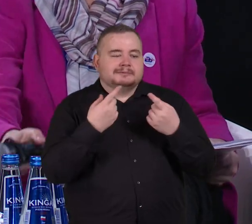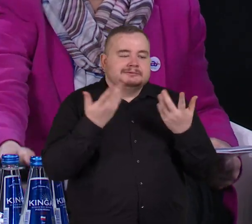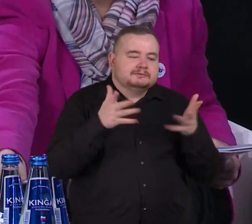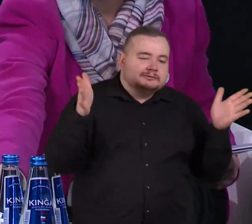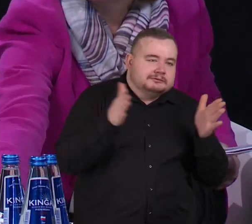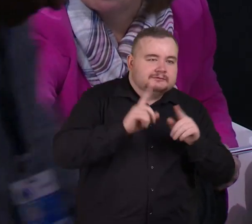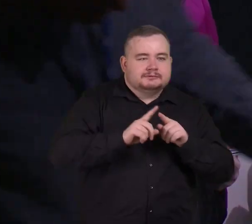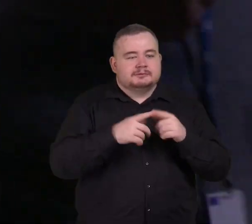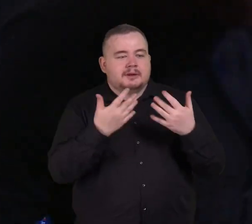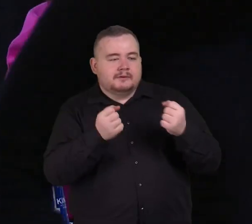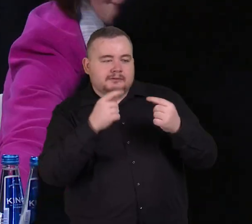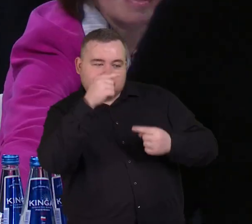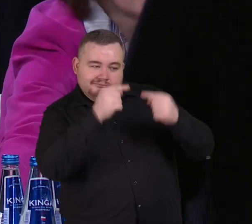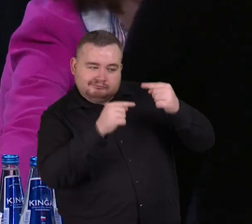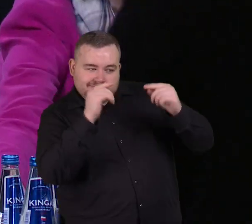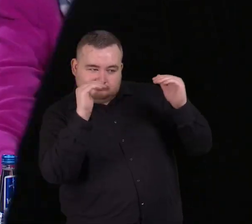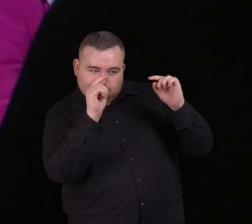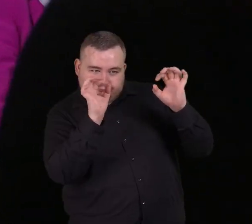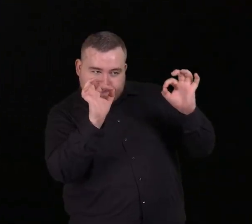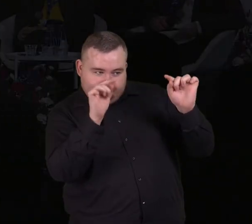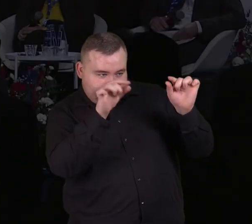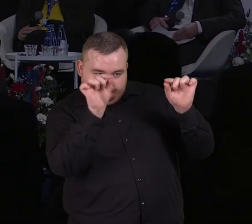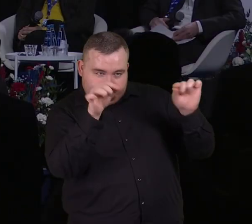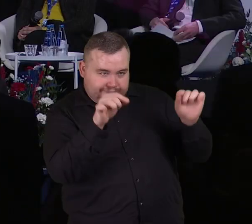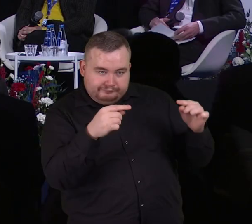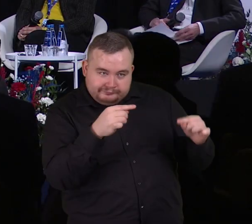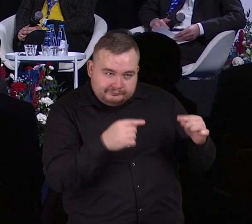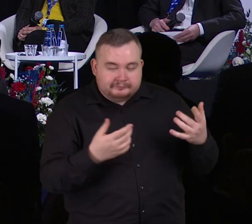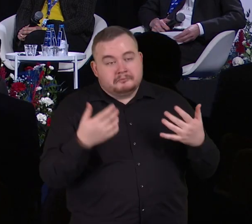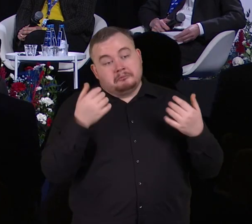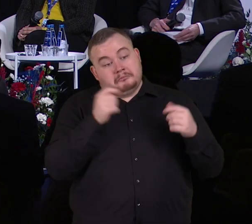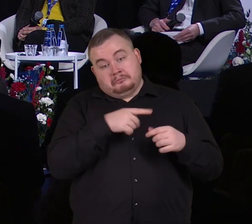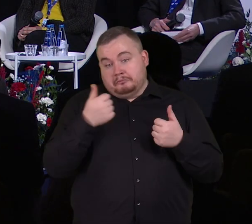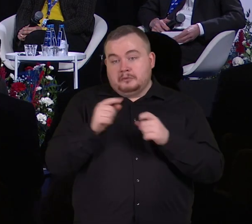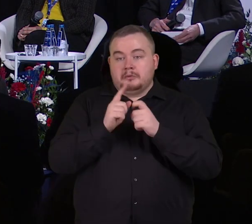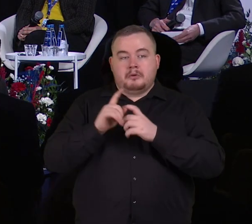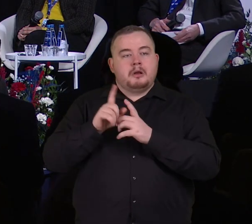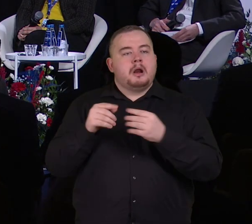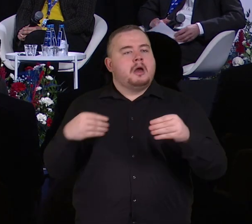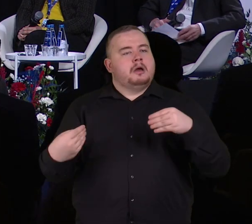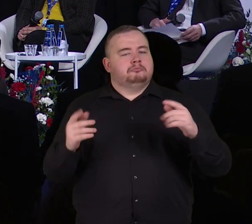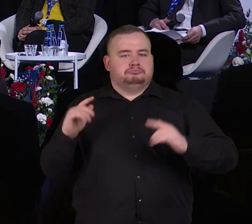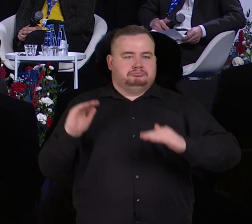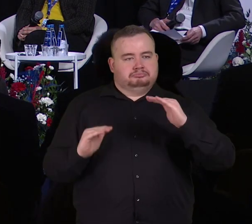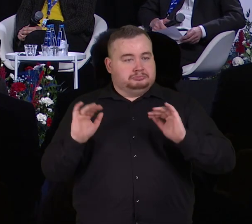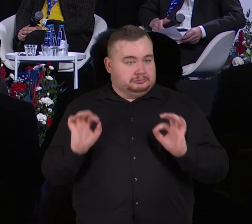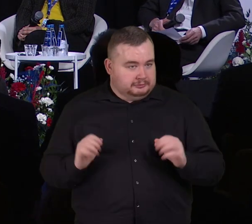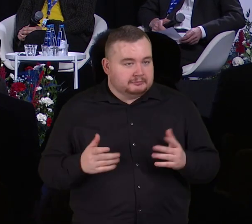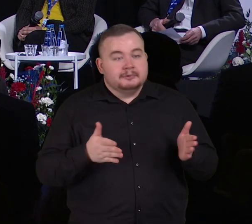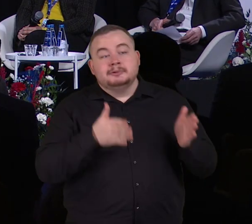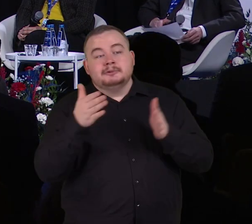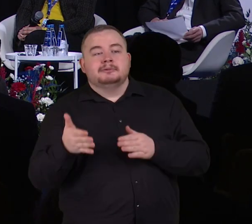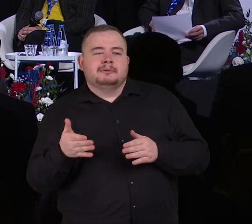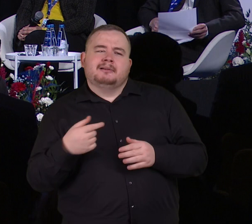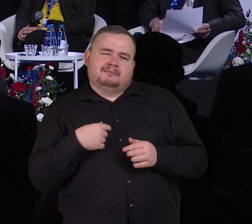end with flexibility. Okay, Nuno. Yes, don't you might the flexibility that we already have in... But